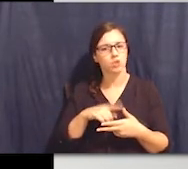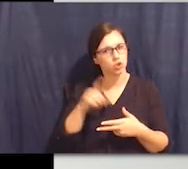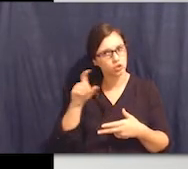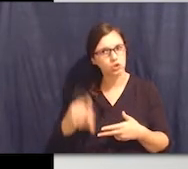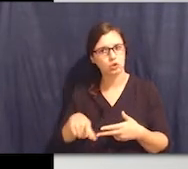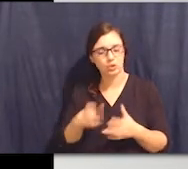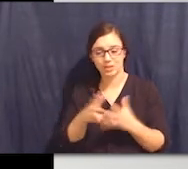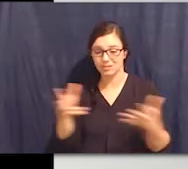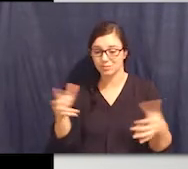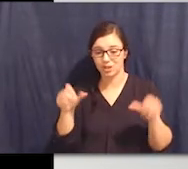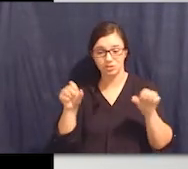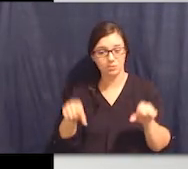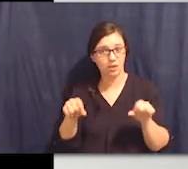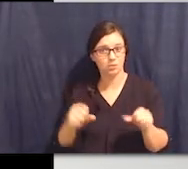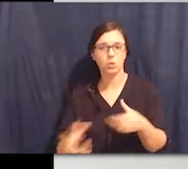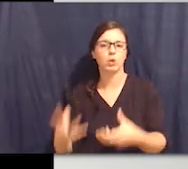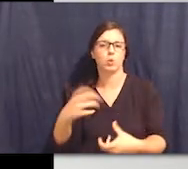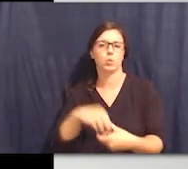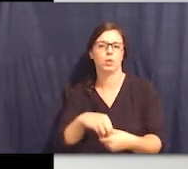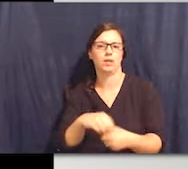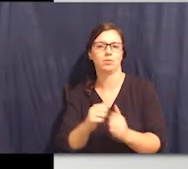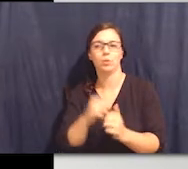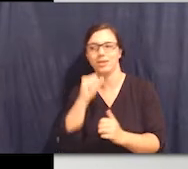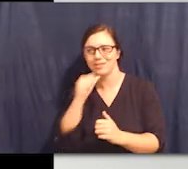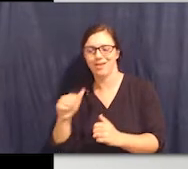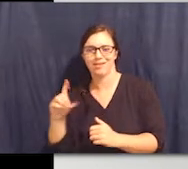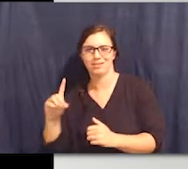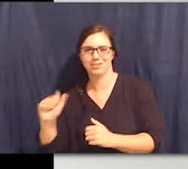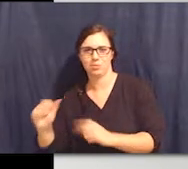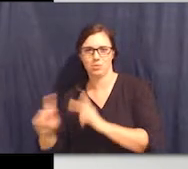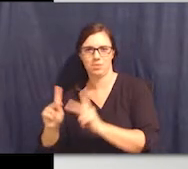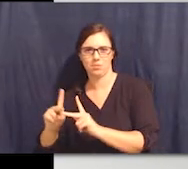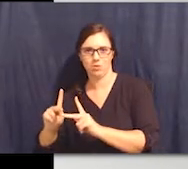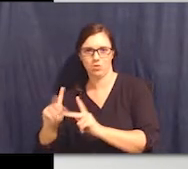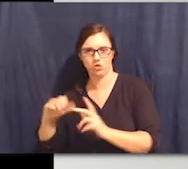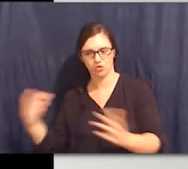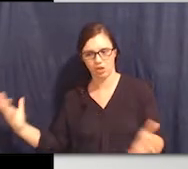much as possible, included with their non-disabled peers.